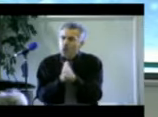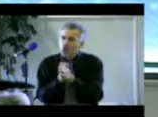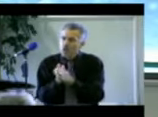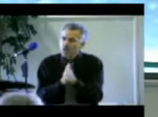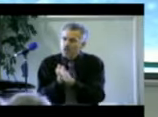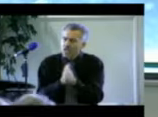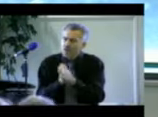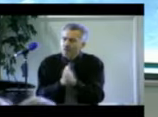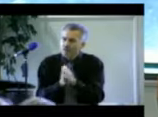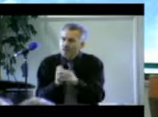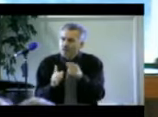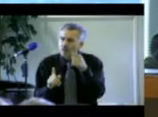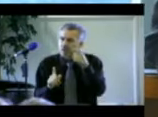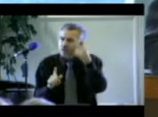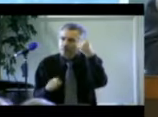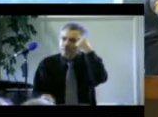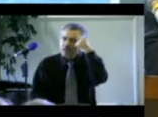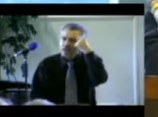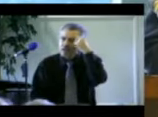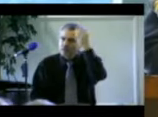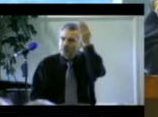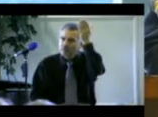of God, of love.